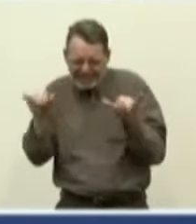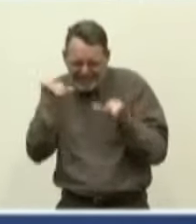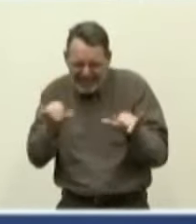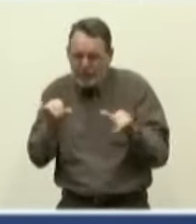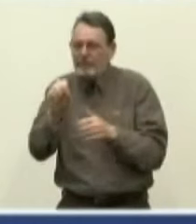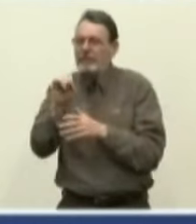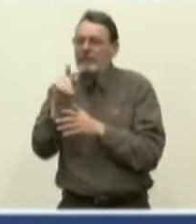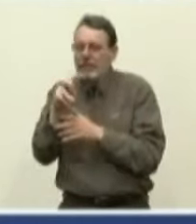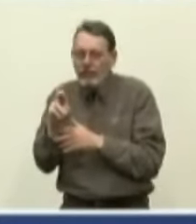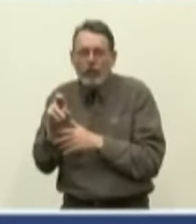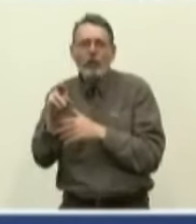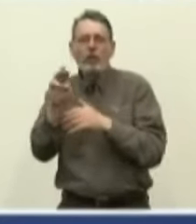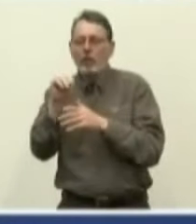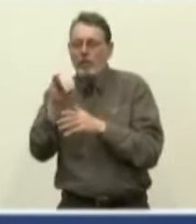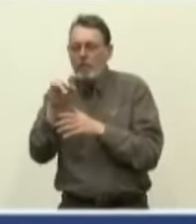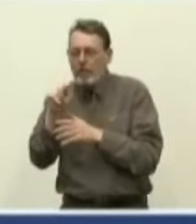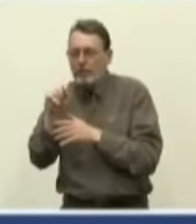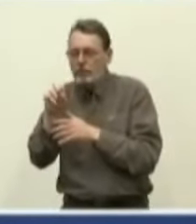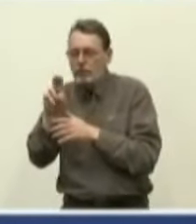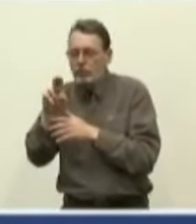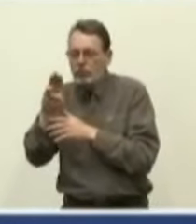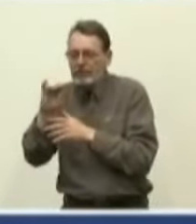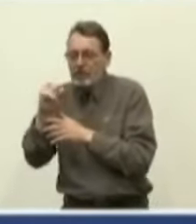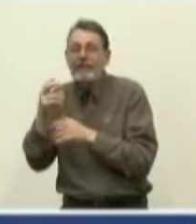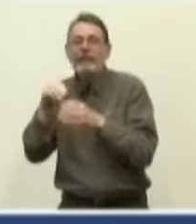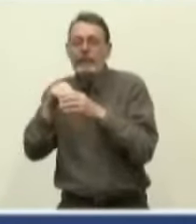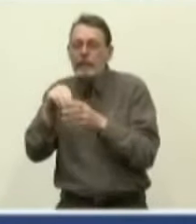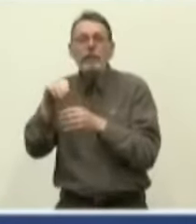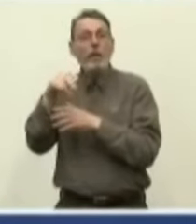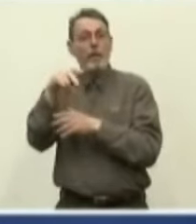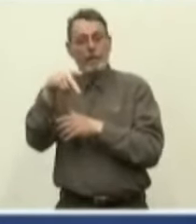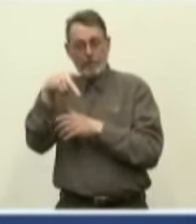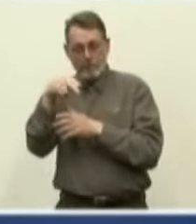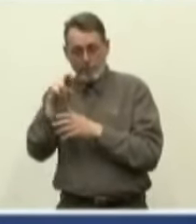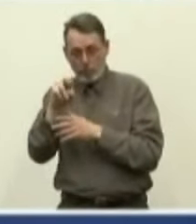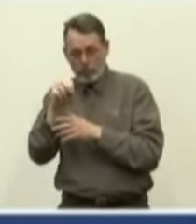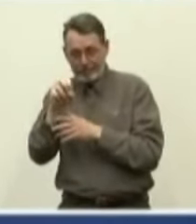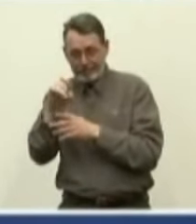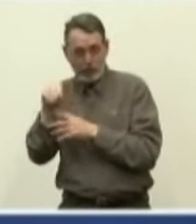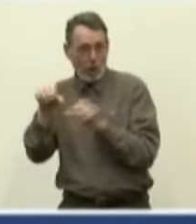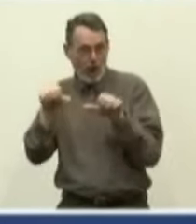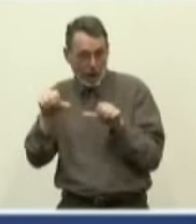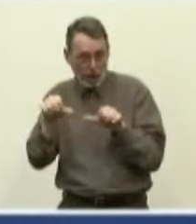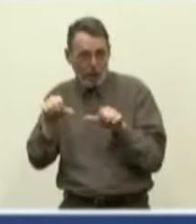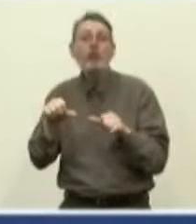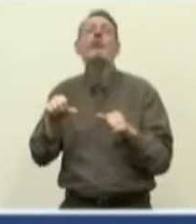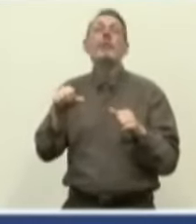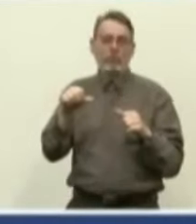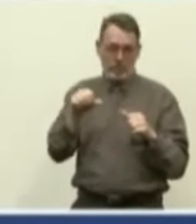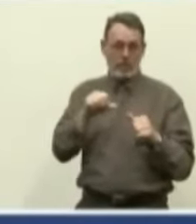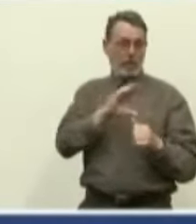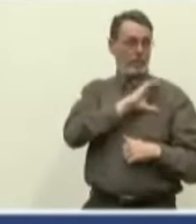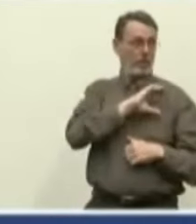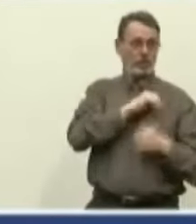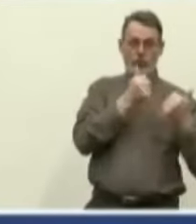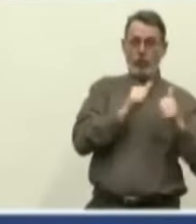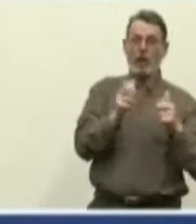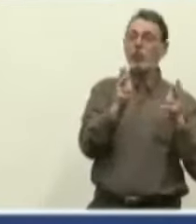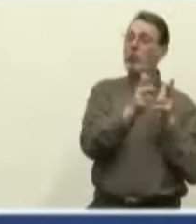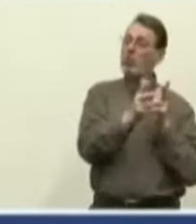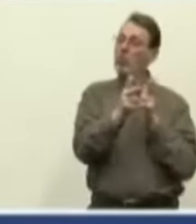the Presidio area of San Francisco. U.S. Park Police officers attempted to make a traffic stop of the